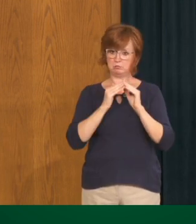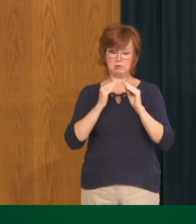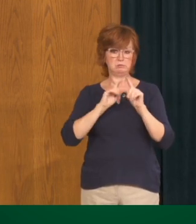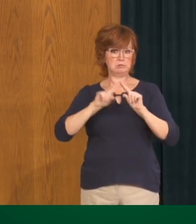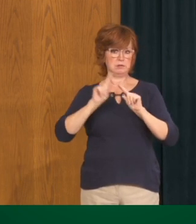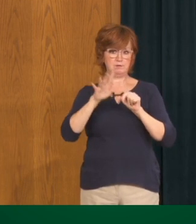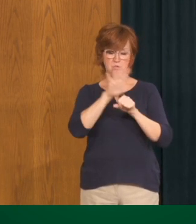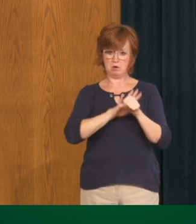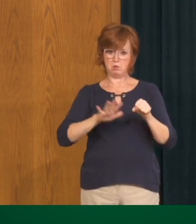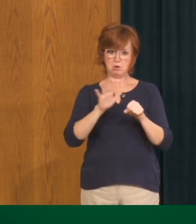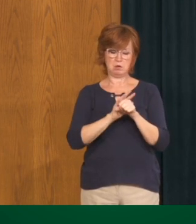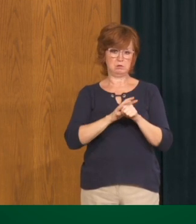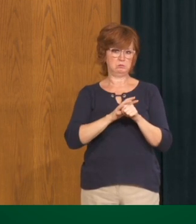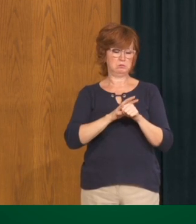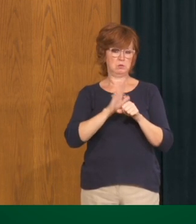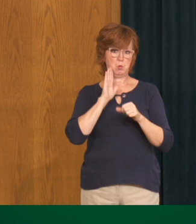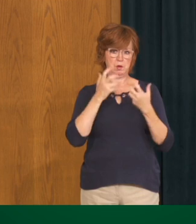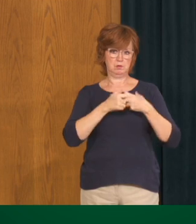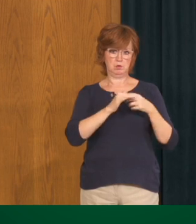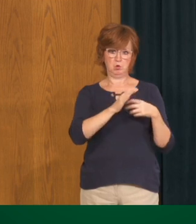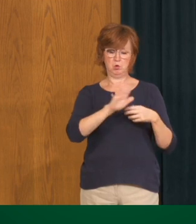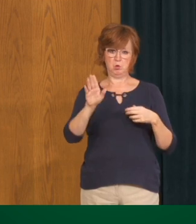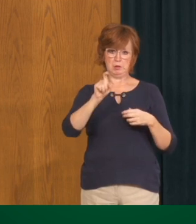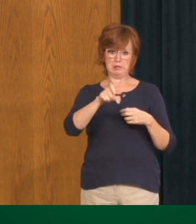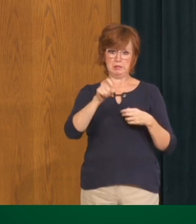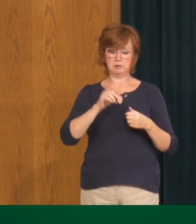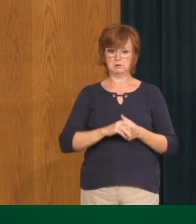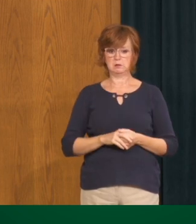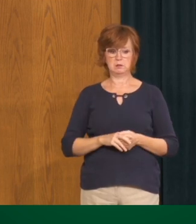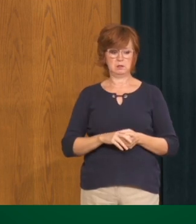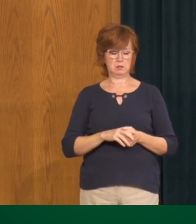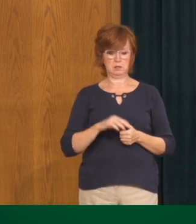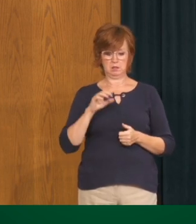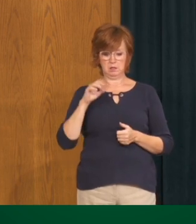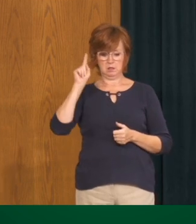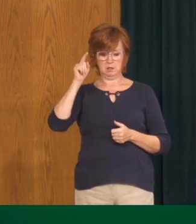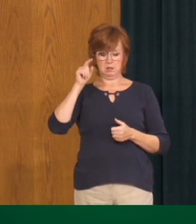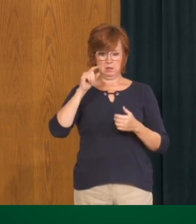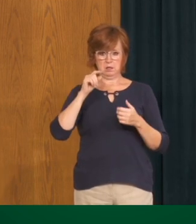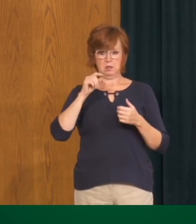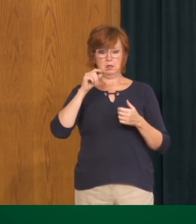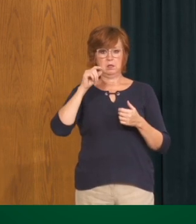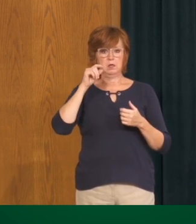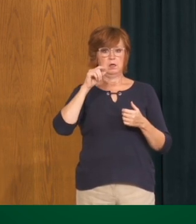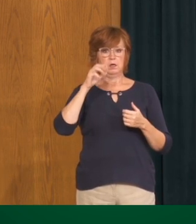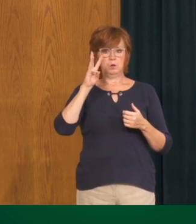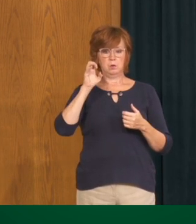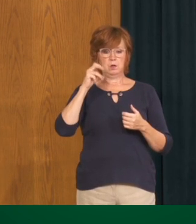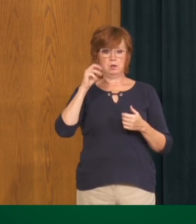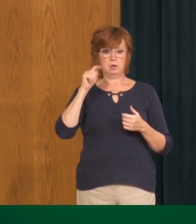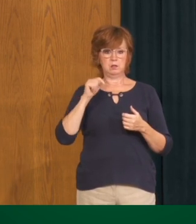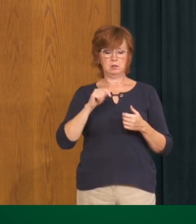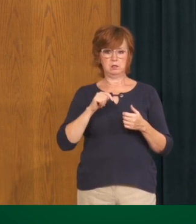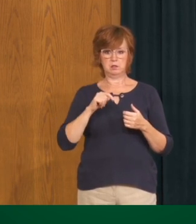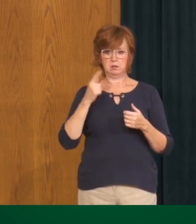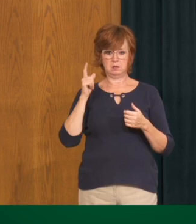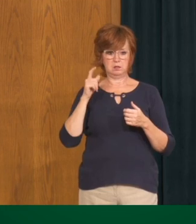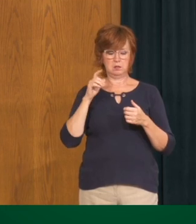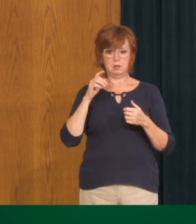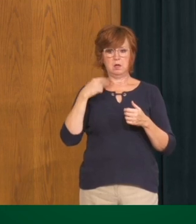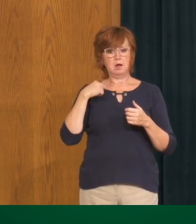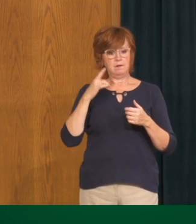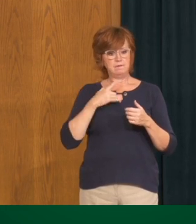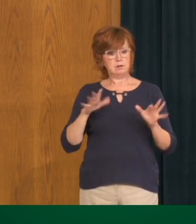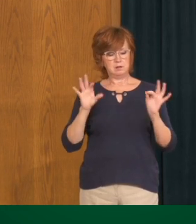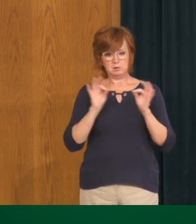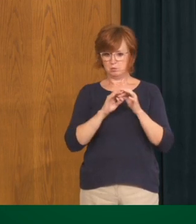one further comment. I think the changes and the suggestions and the guidance that's being provided today is evidence of the fact that this is an evolving situation and